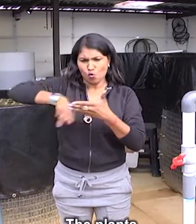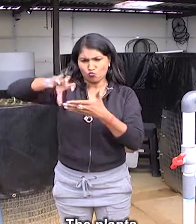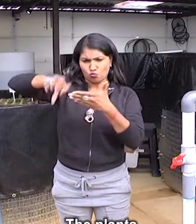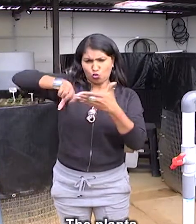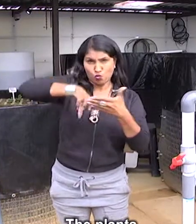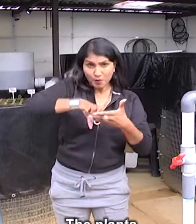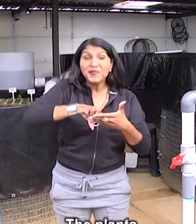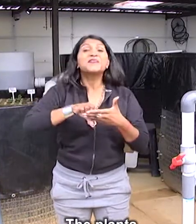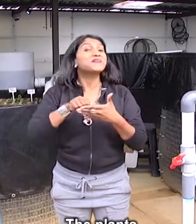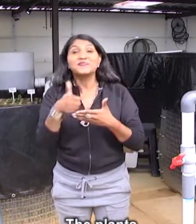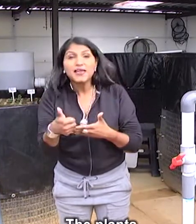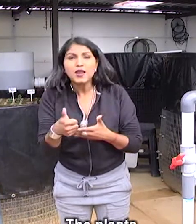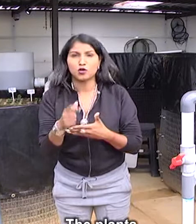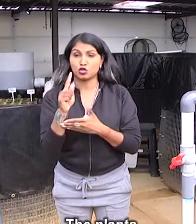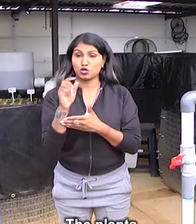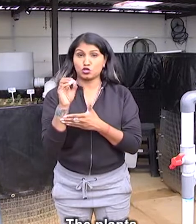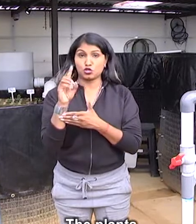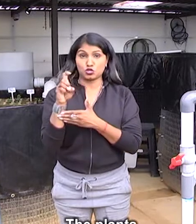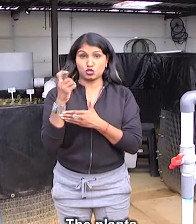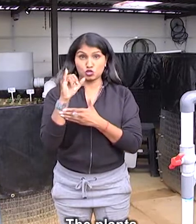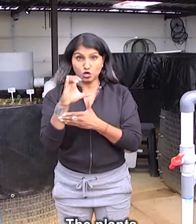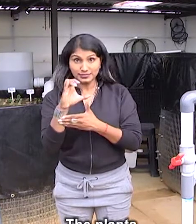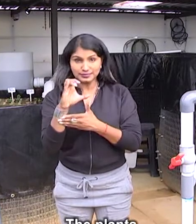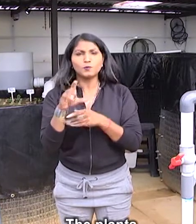The plants are used as a filter as well.